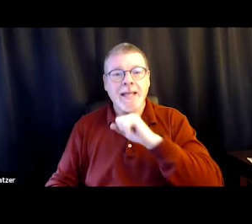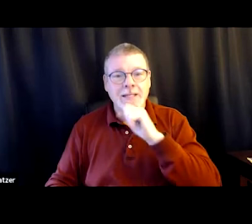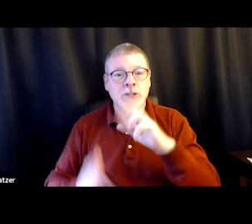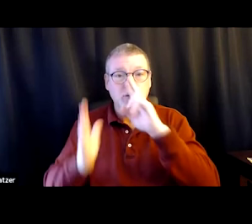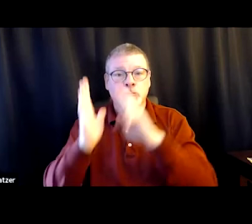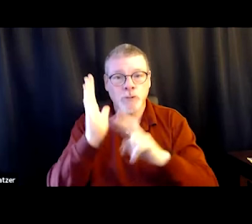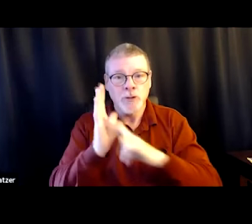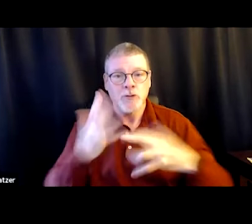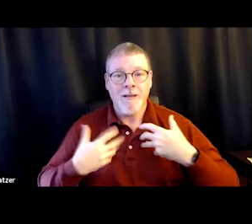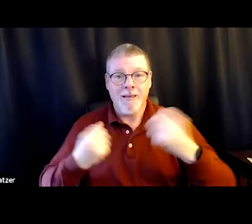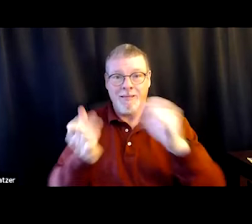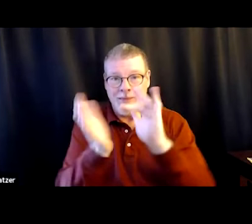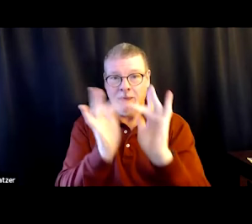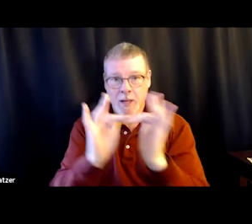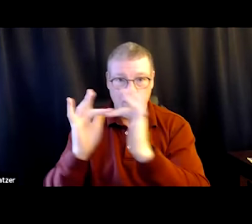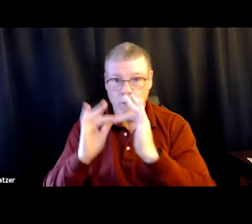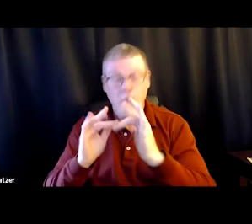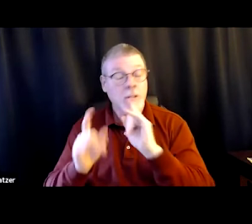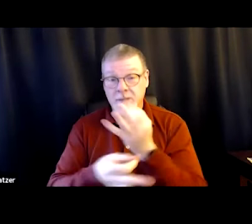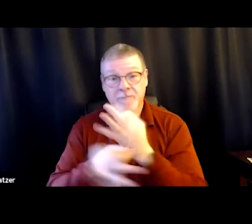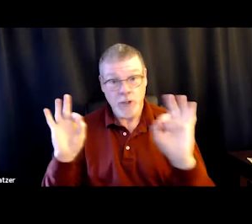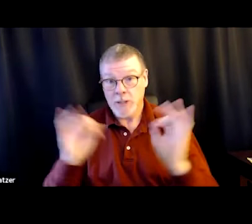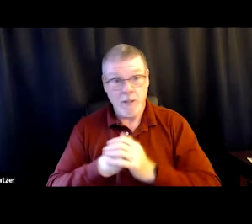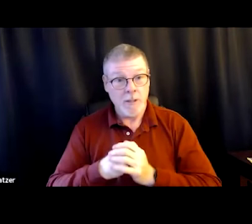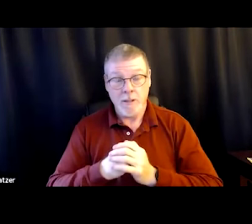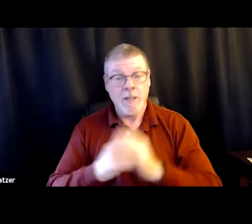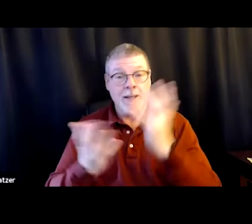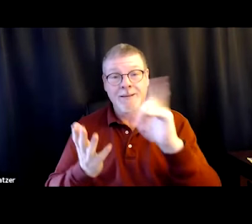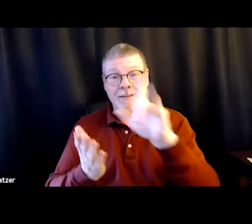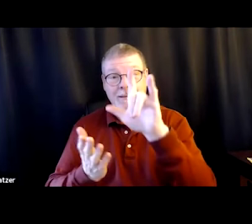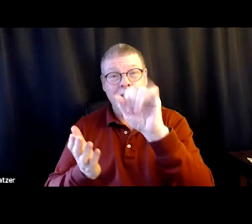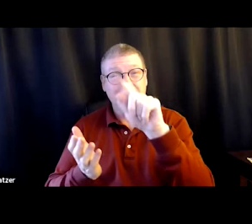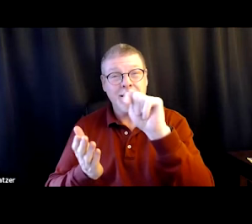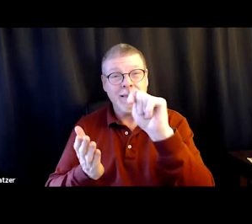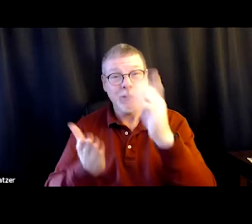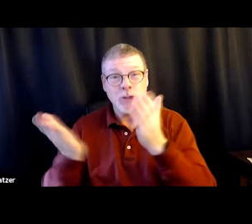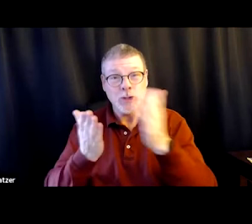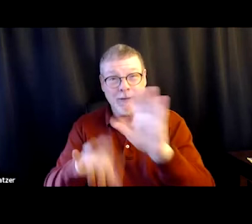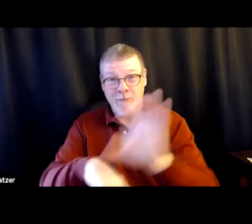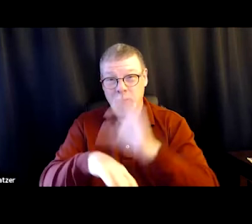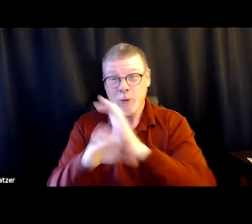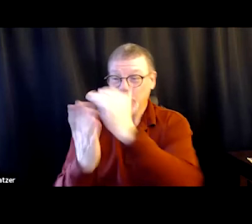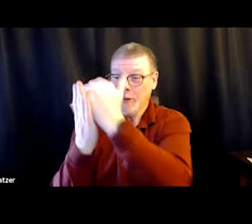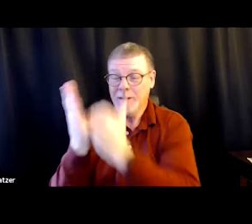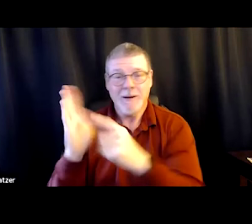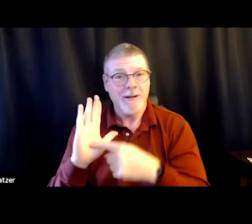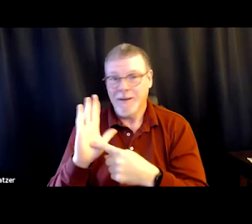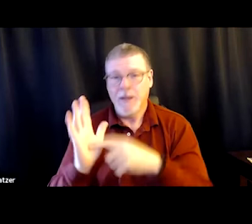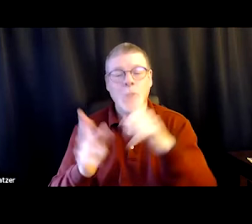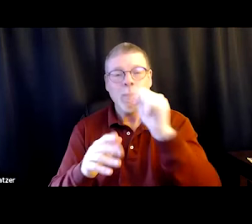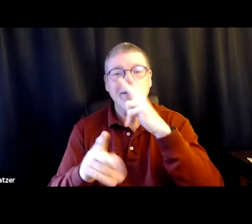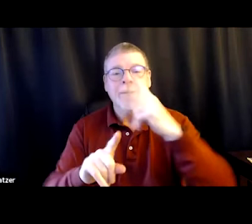Health Network. It's free. In the short of the long of it, it's a listserv. If you want to know what's going on, you can see in the monthly